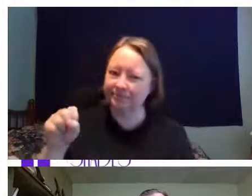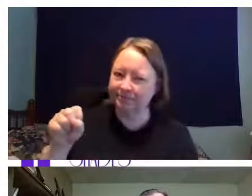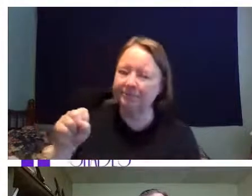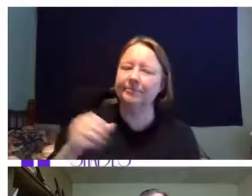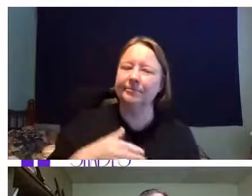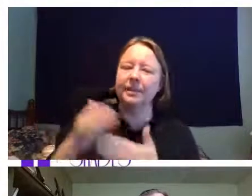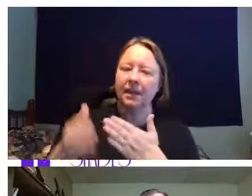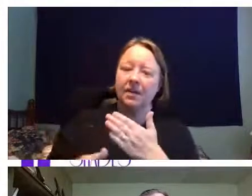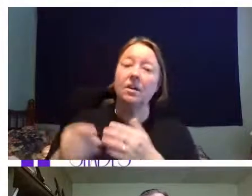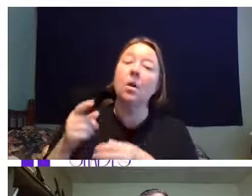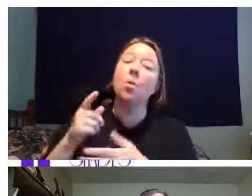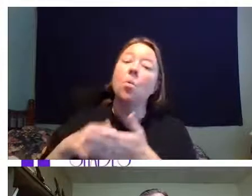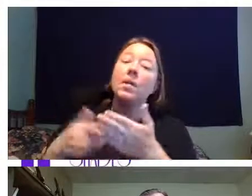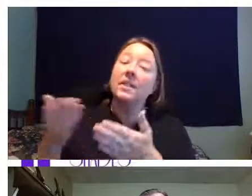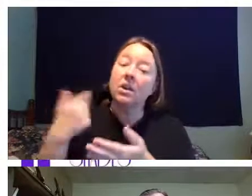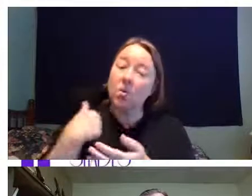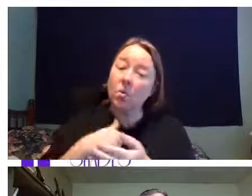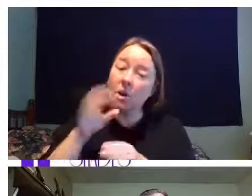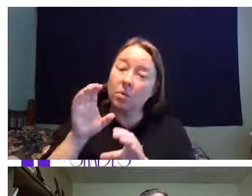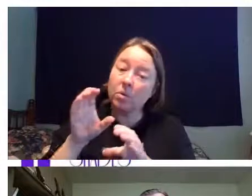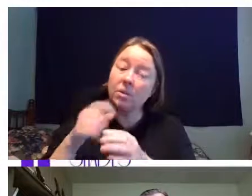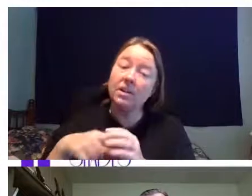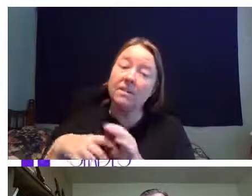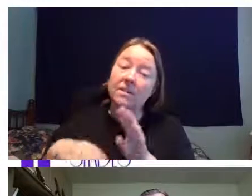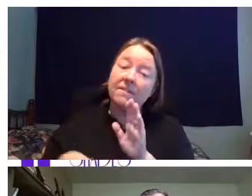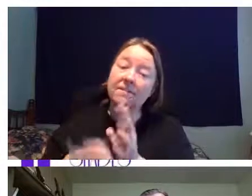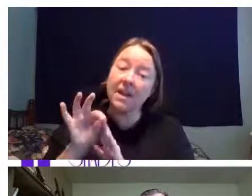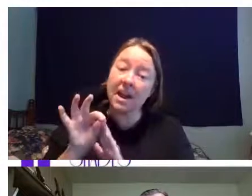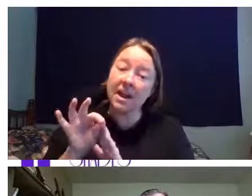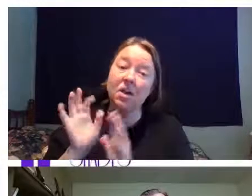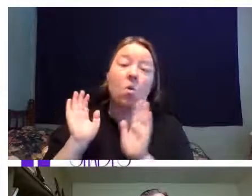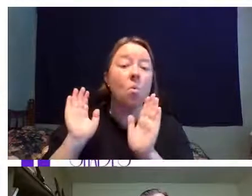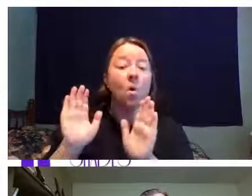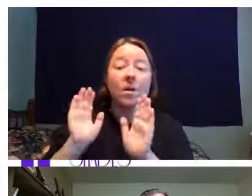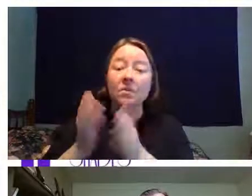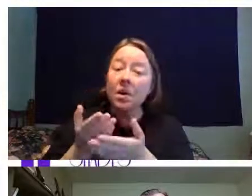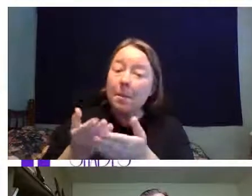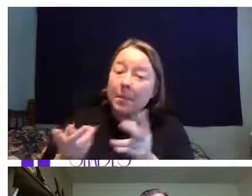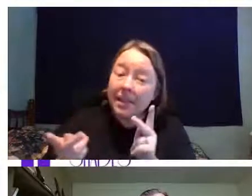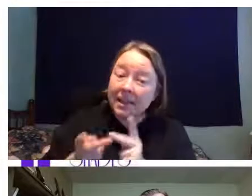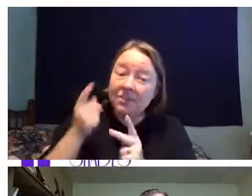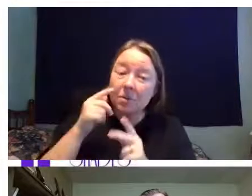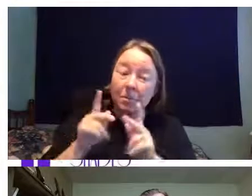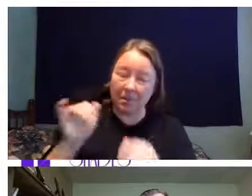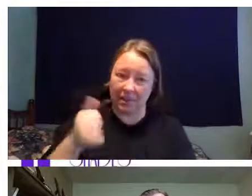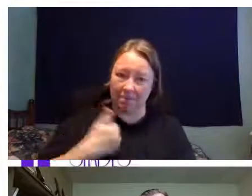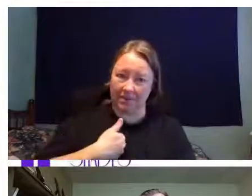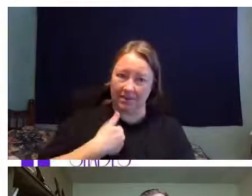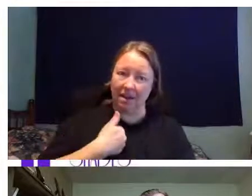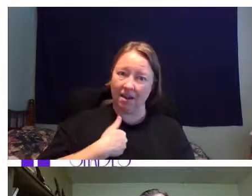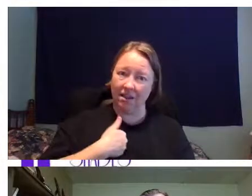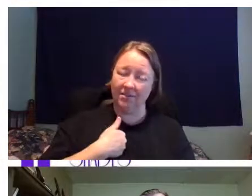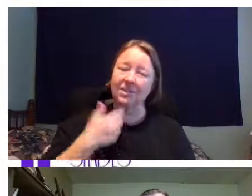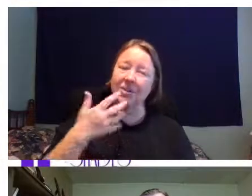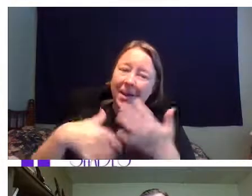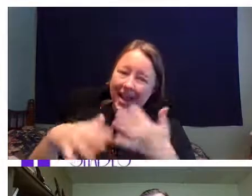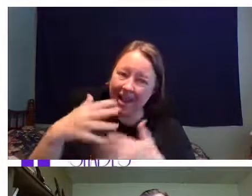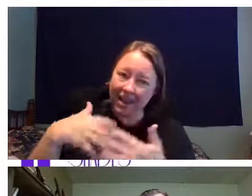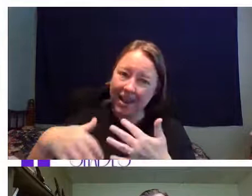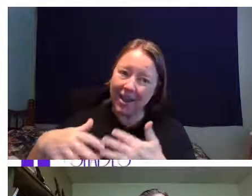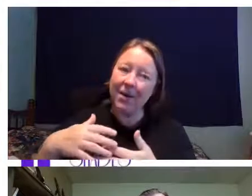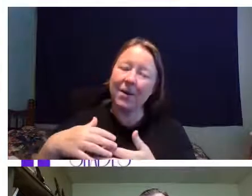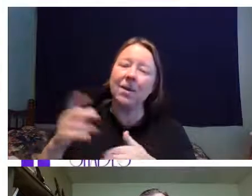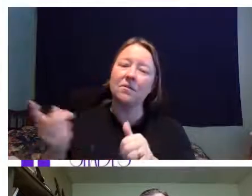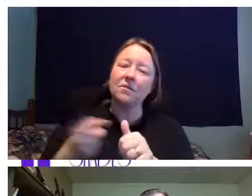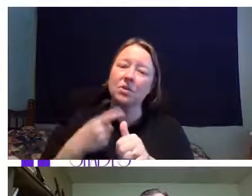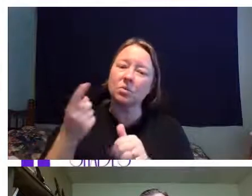one of the things that we would do is find, wonderful places for folks like myself to hang out. The first